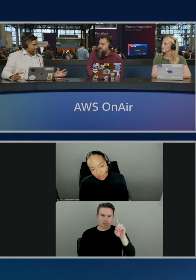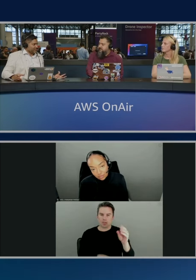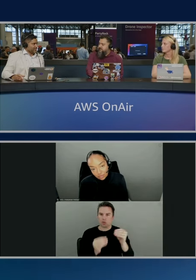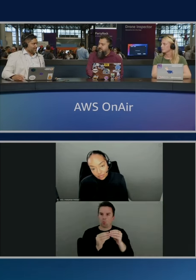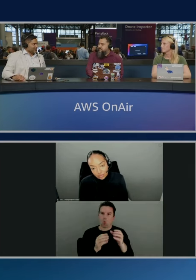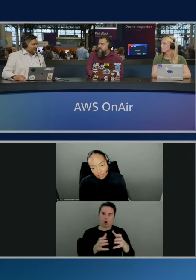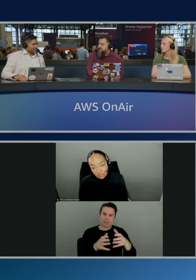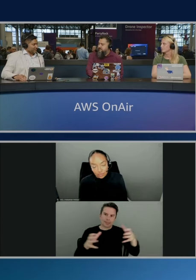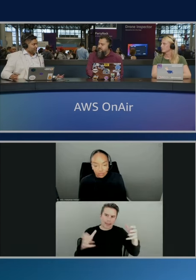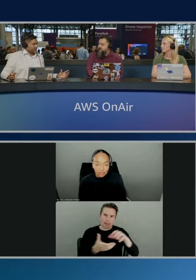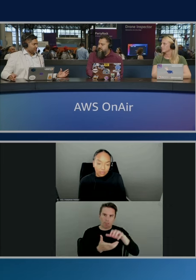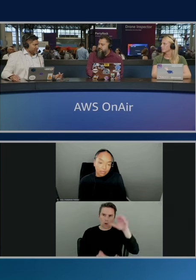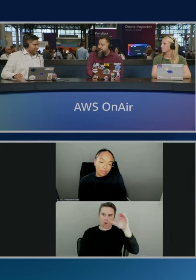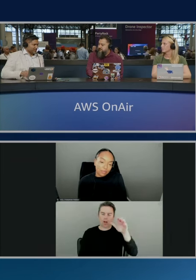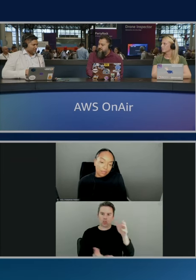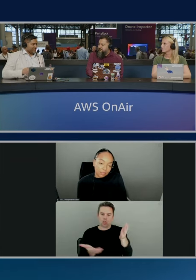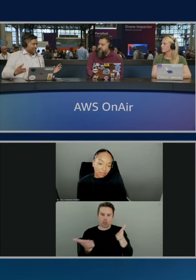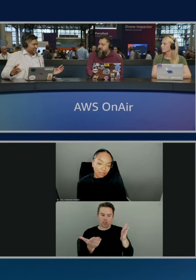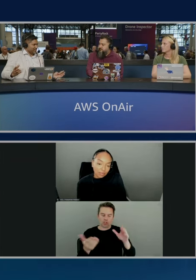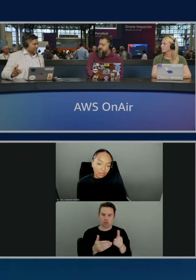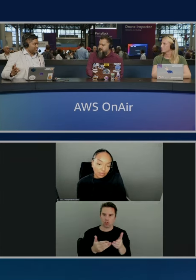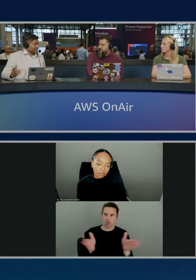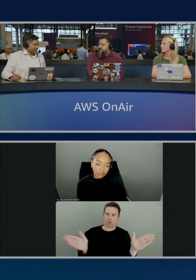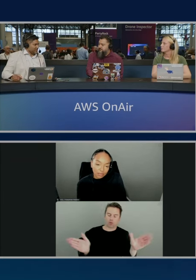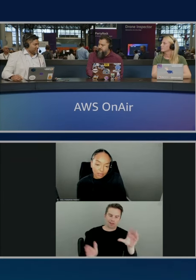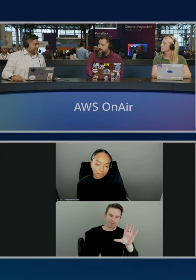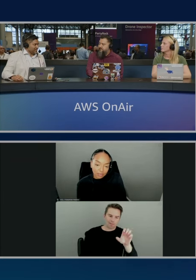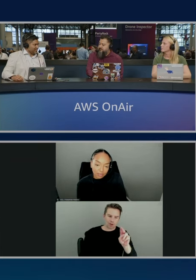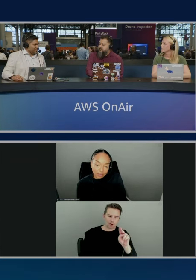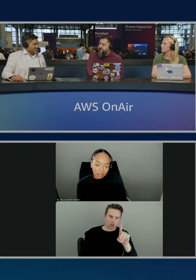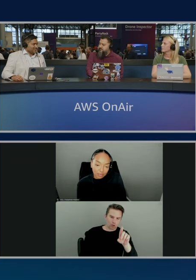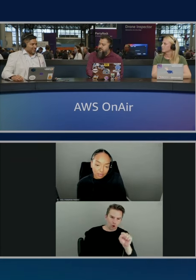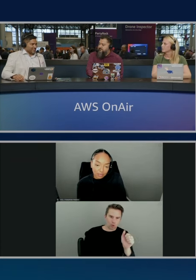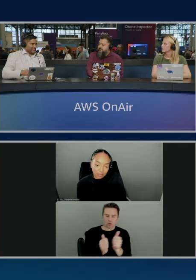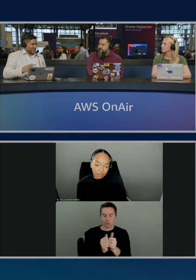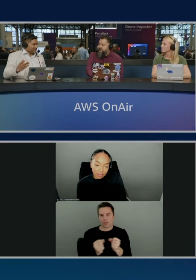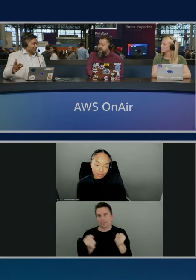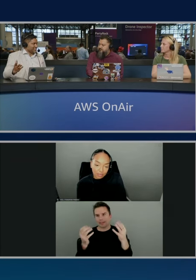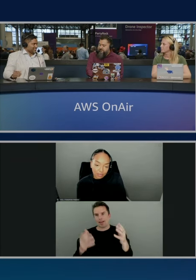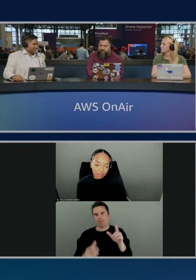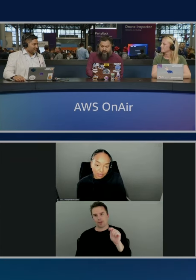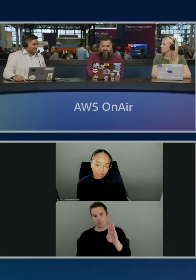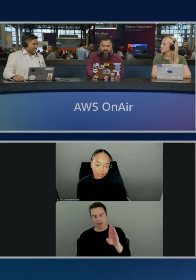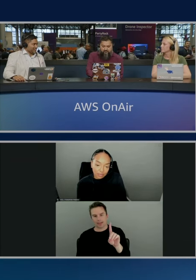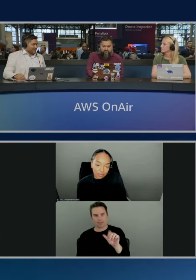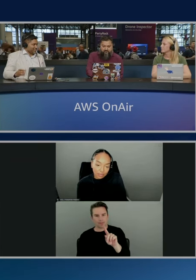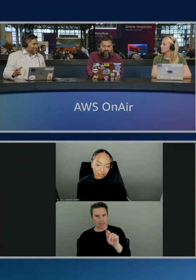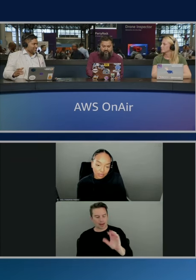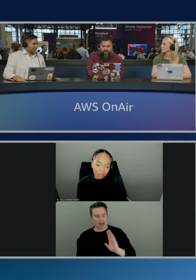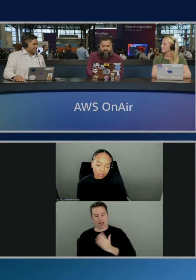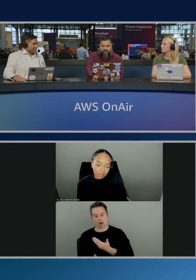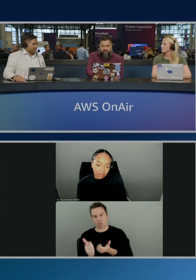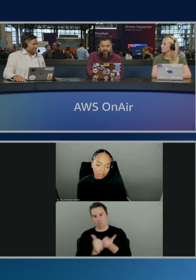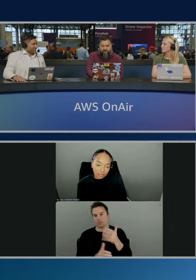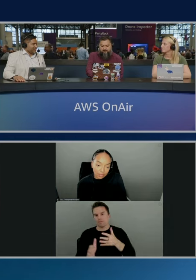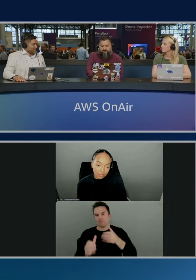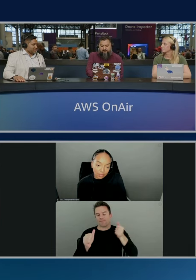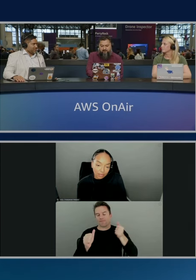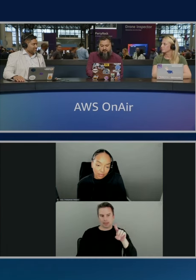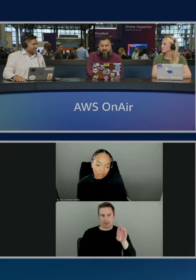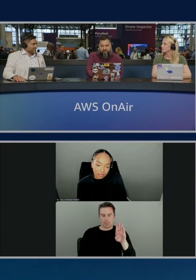service generally to 500 nodes and able to handle hundreds of terabytes of data. And it is our fastest database